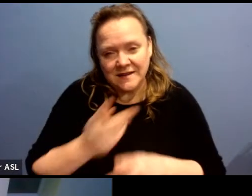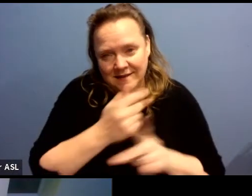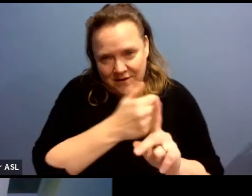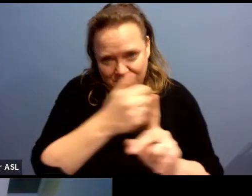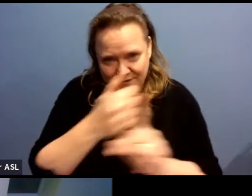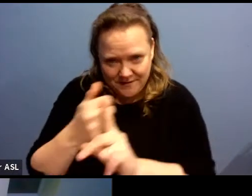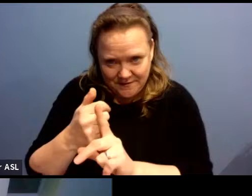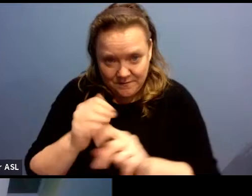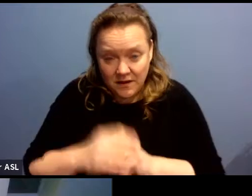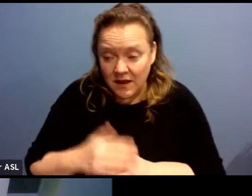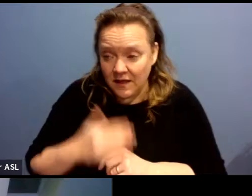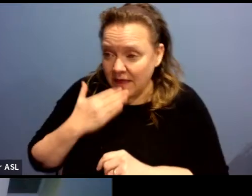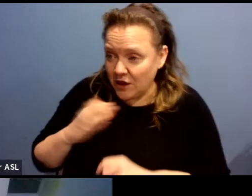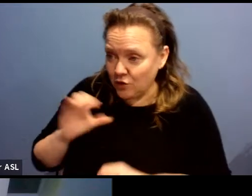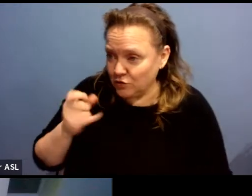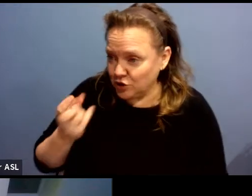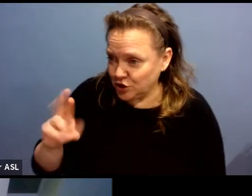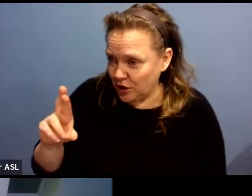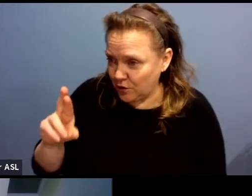Chair Randall, and we appreciate